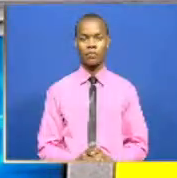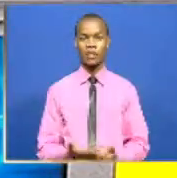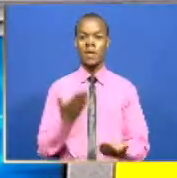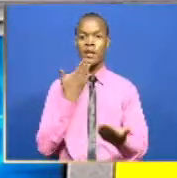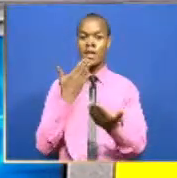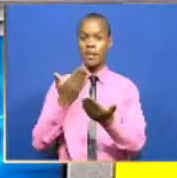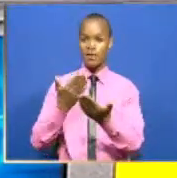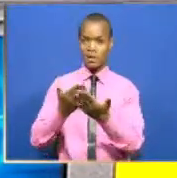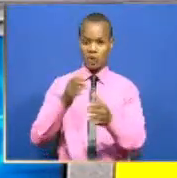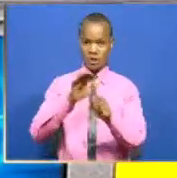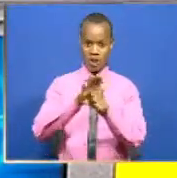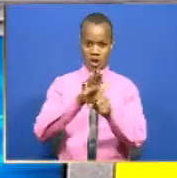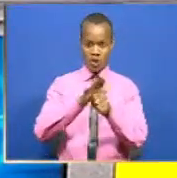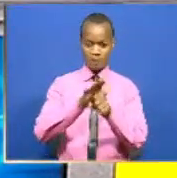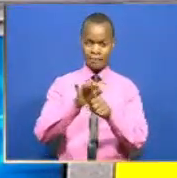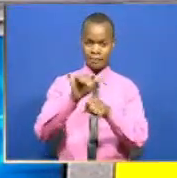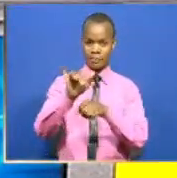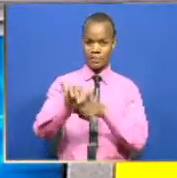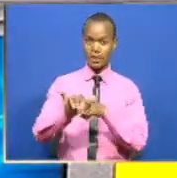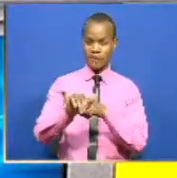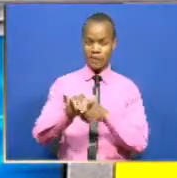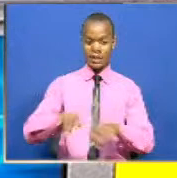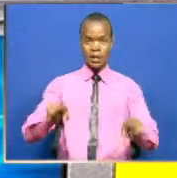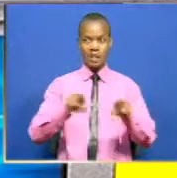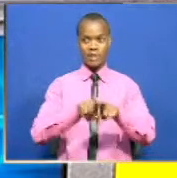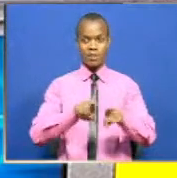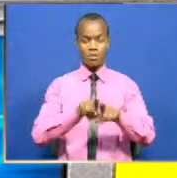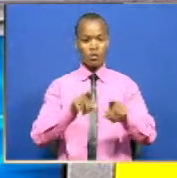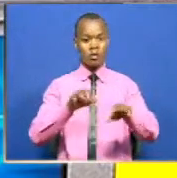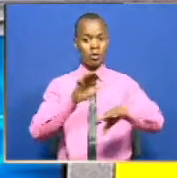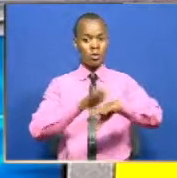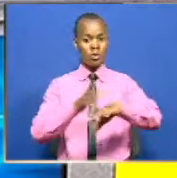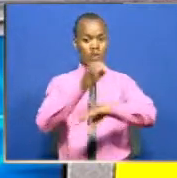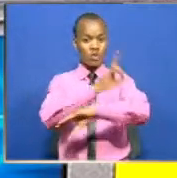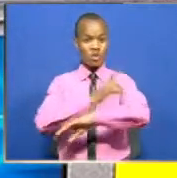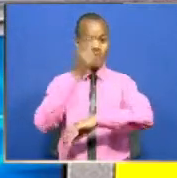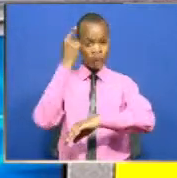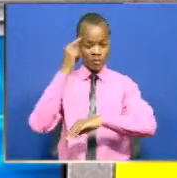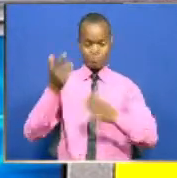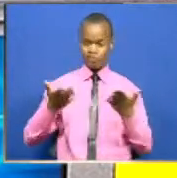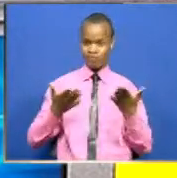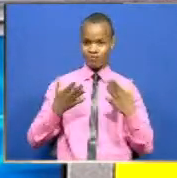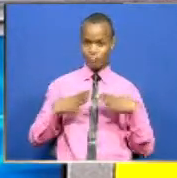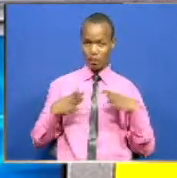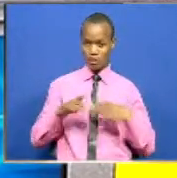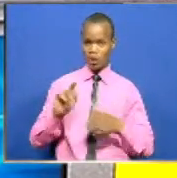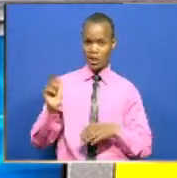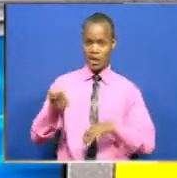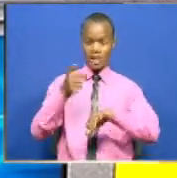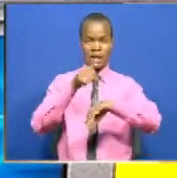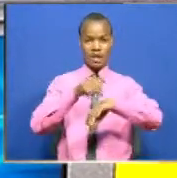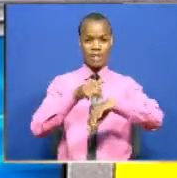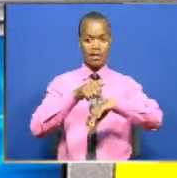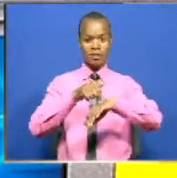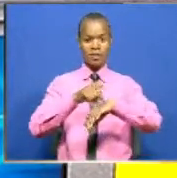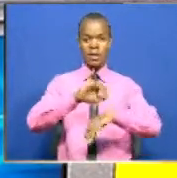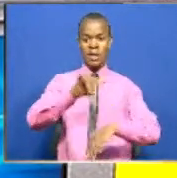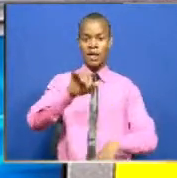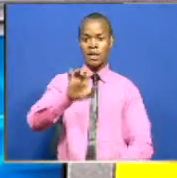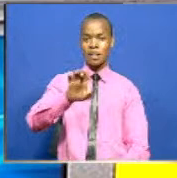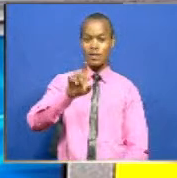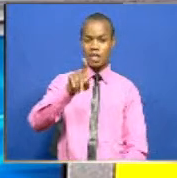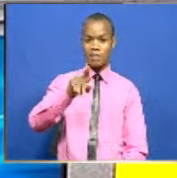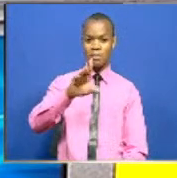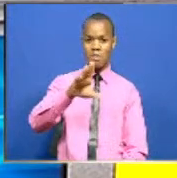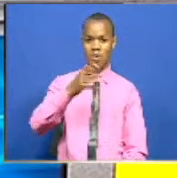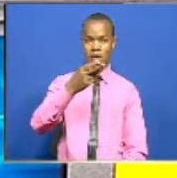thank you very much for keeping us company, and a great day for Kenyan athletics, where Peres Jepchirchir has broken